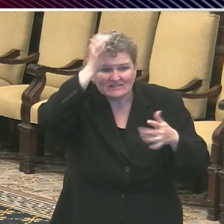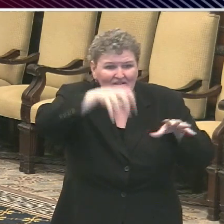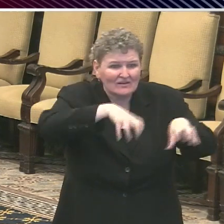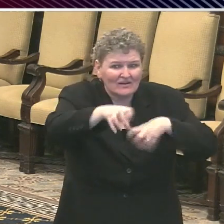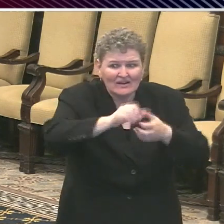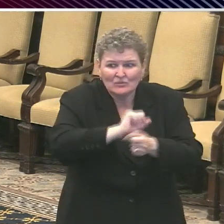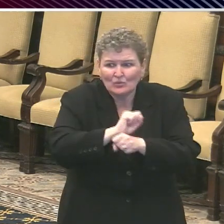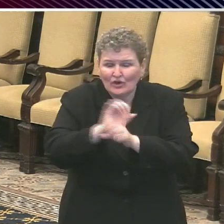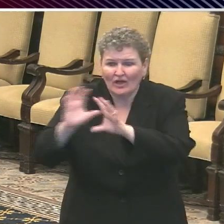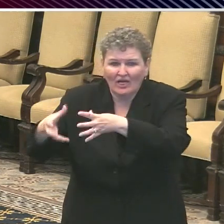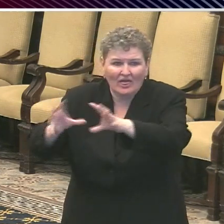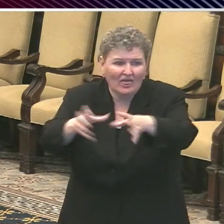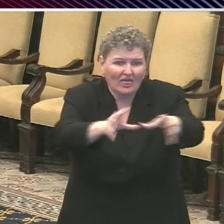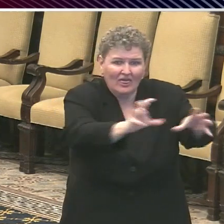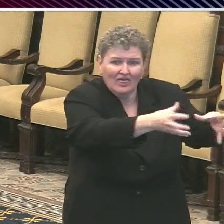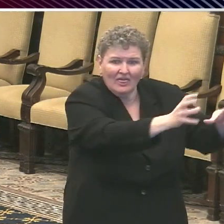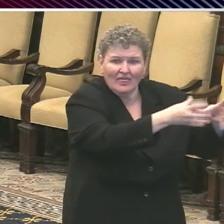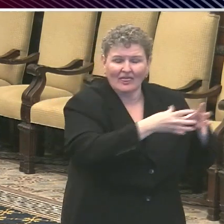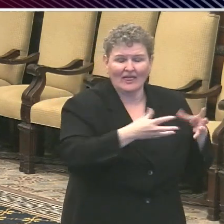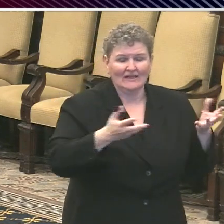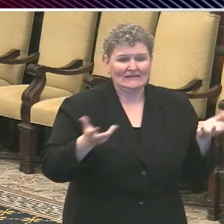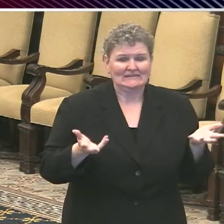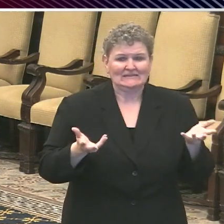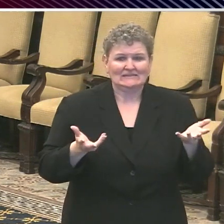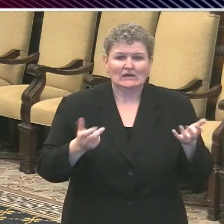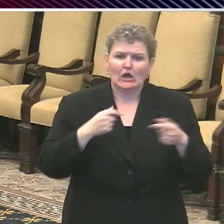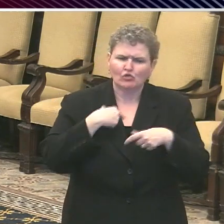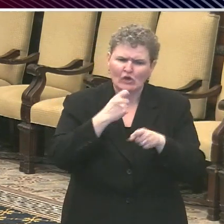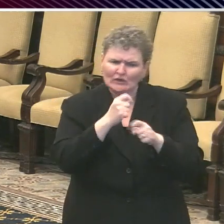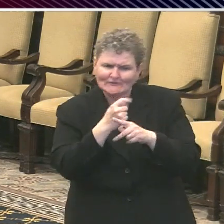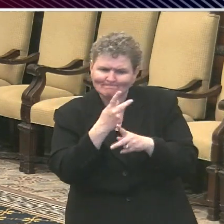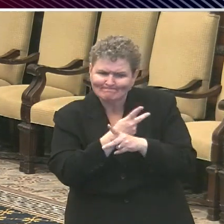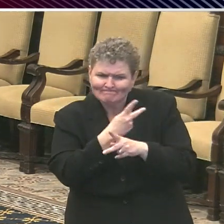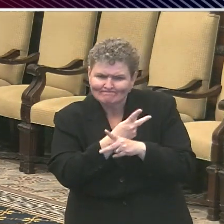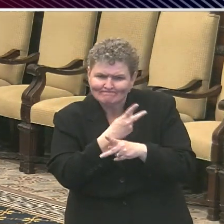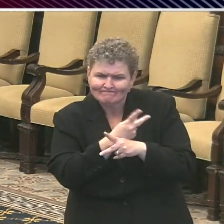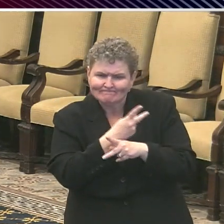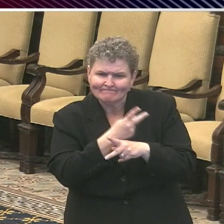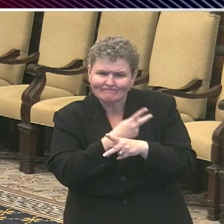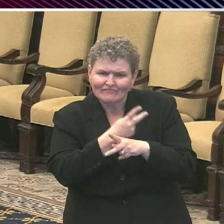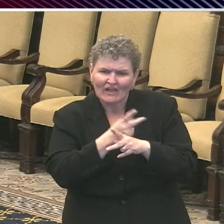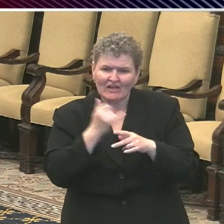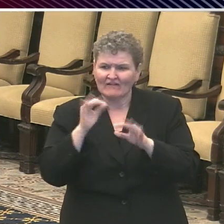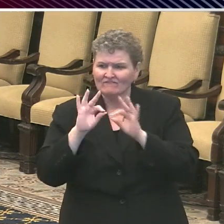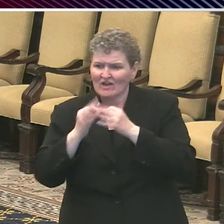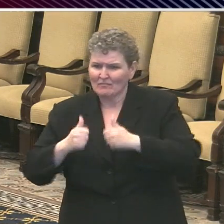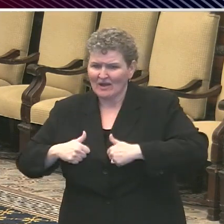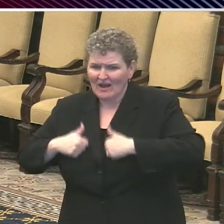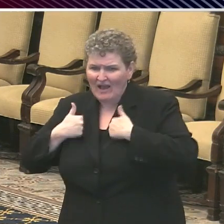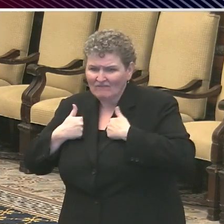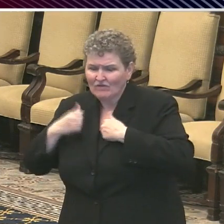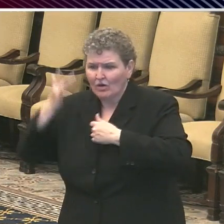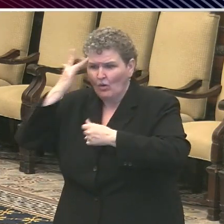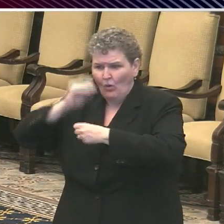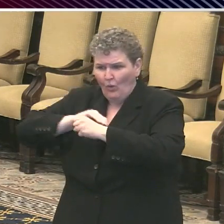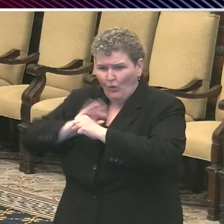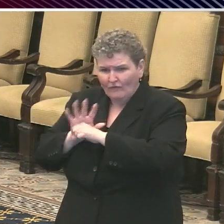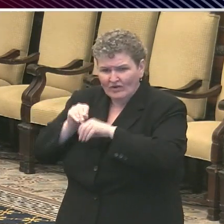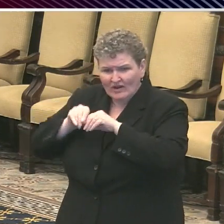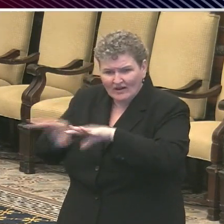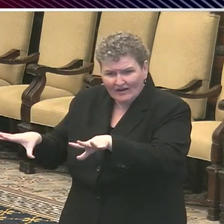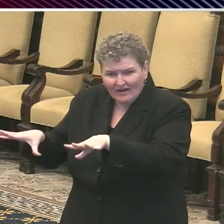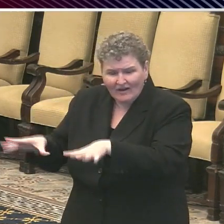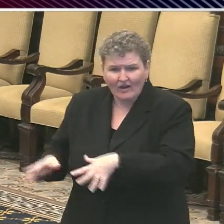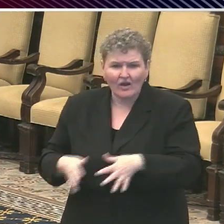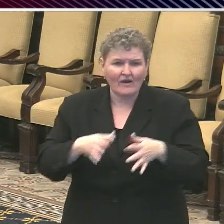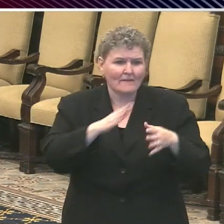as they're trying to work through their family lives as it relates to COVID-19. And that caused